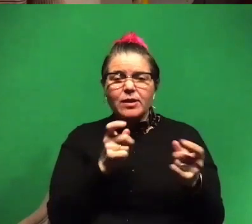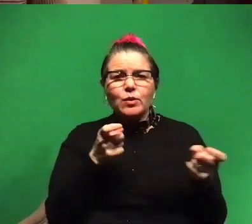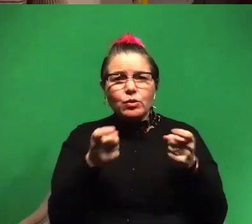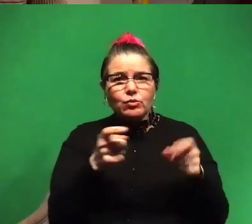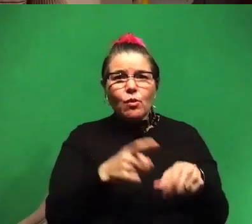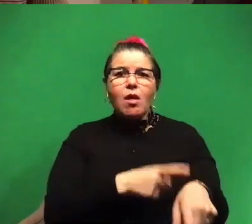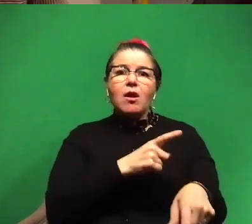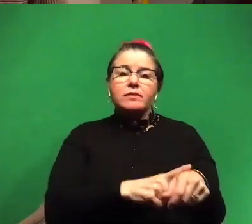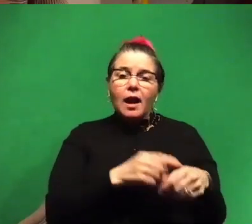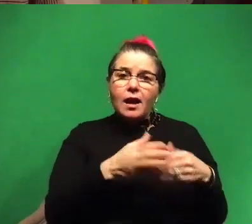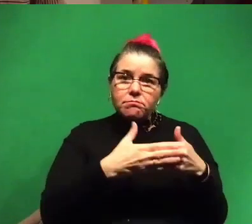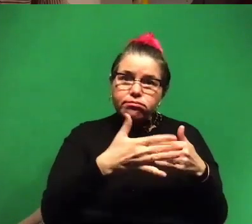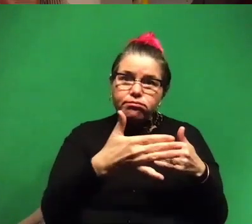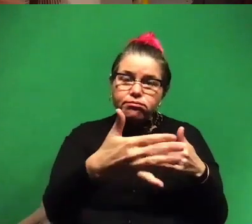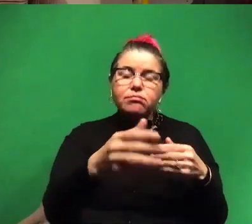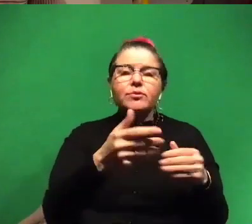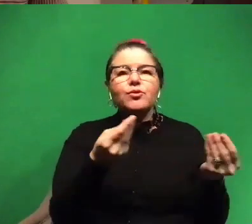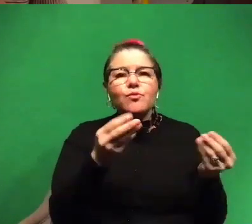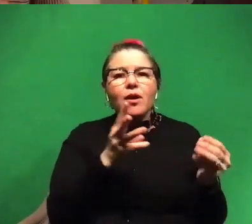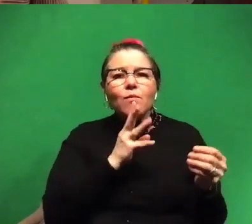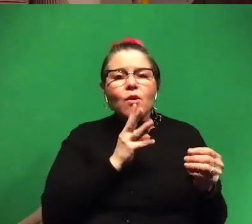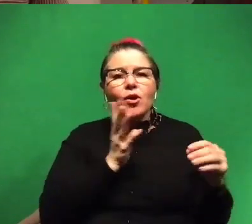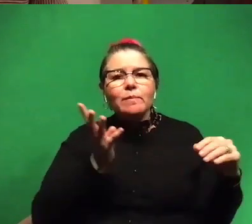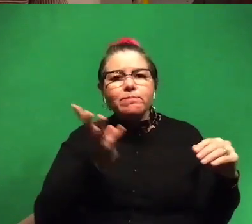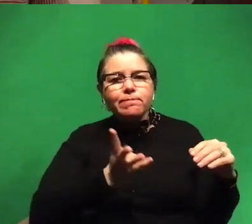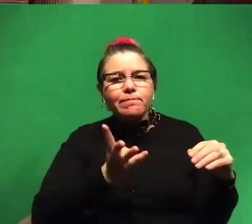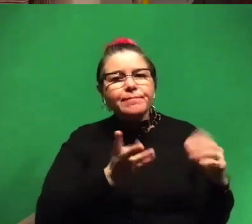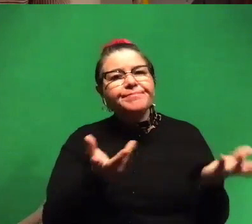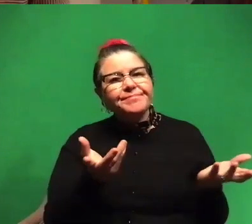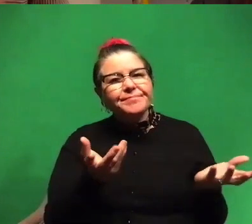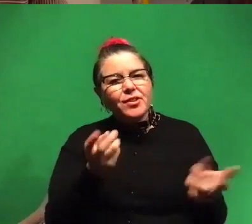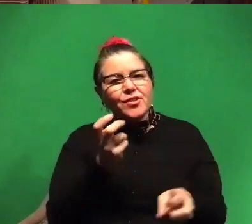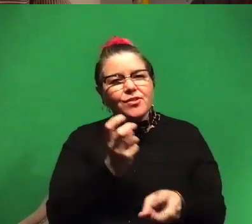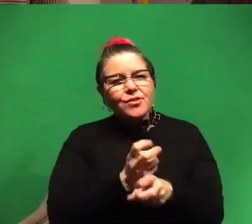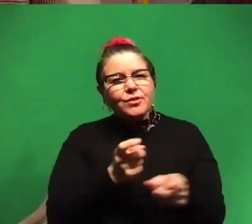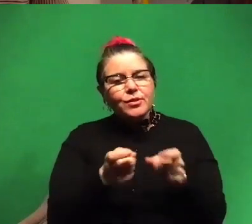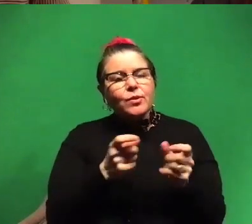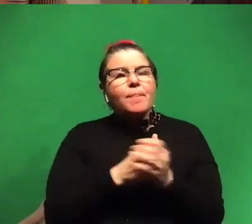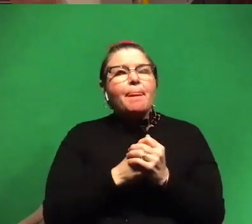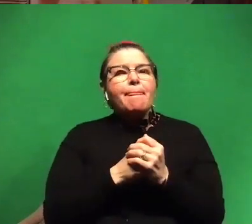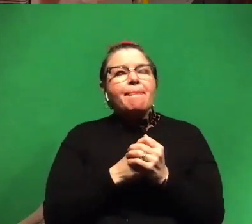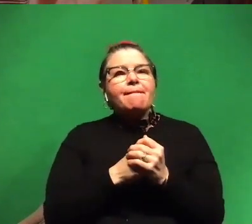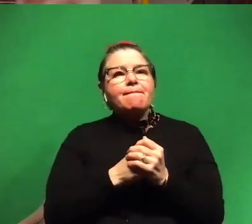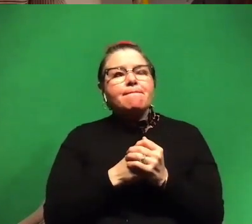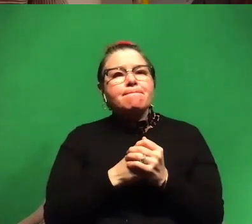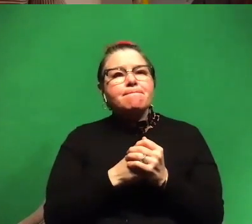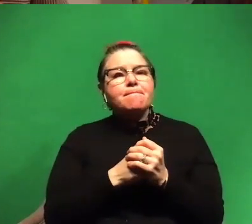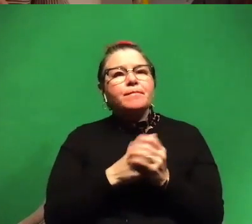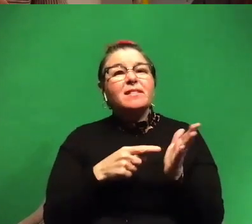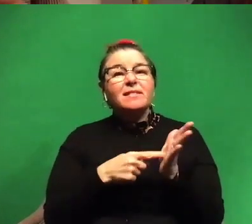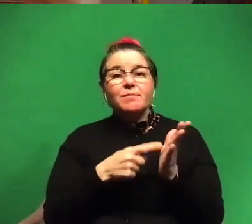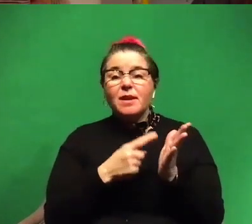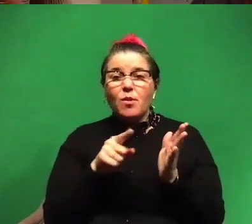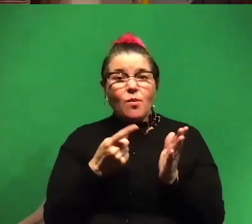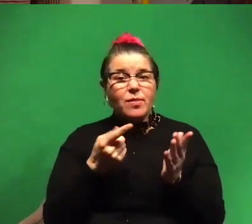of time groundwater or seepages or anything like that. So sometimes the only feasible way of